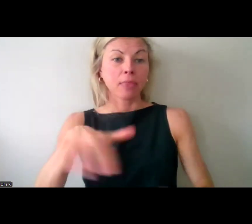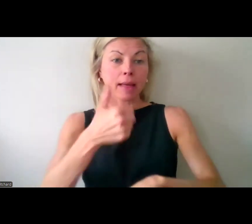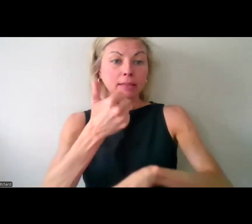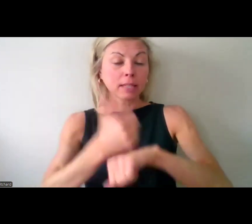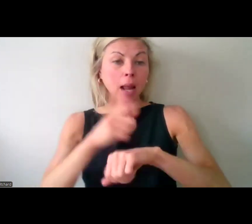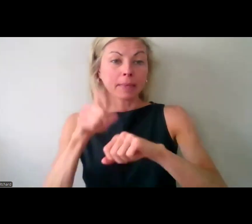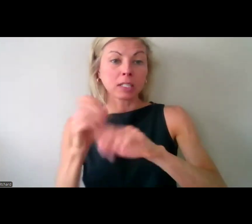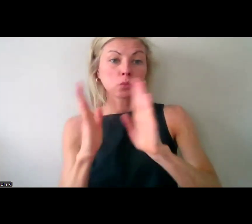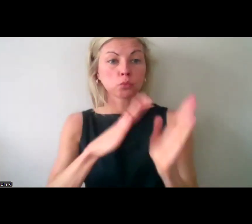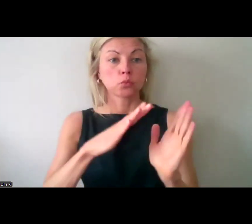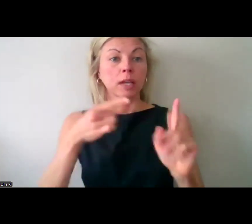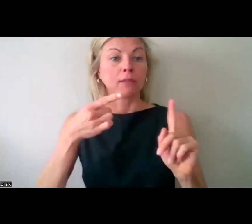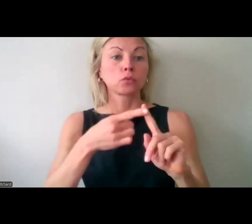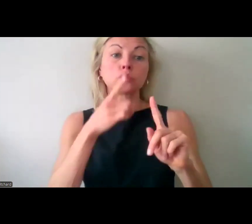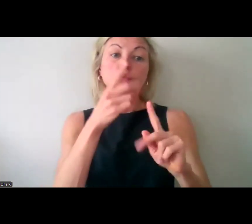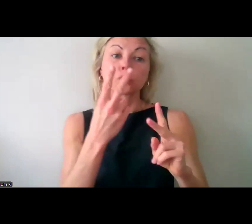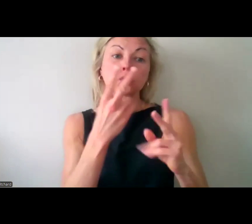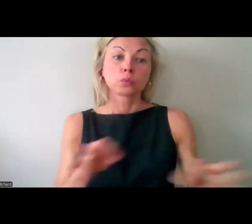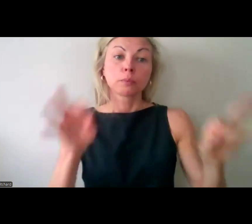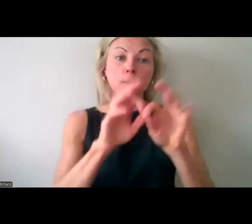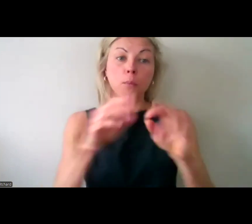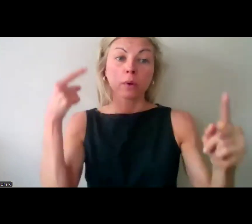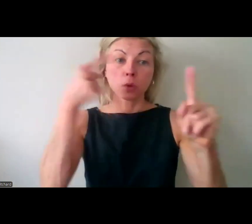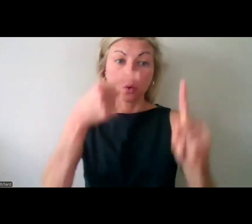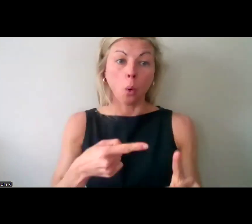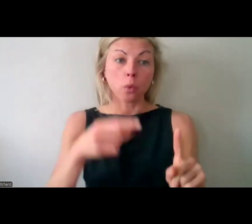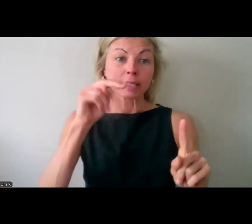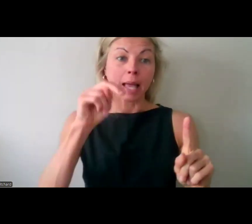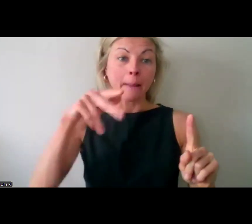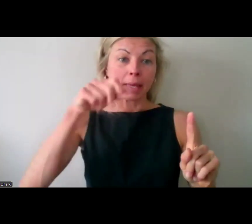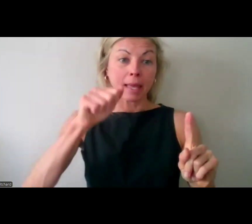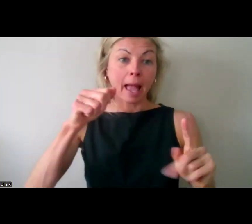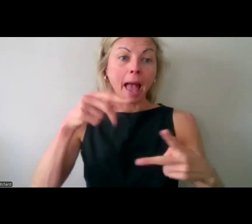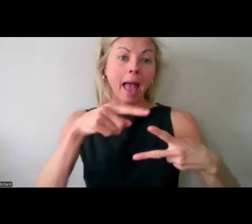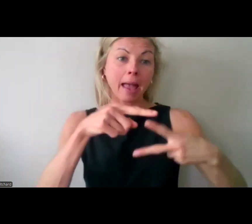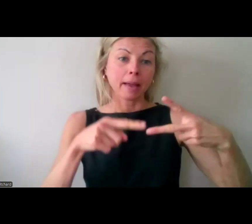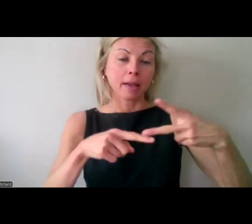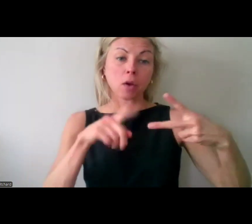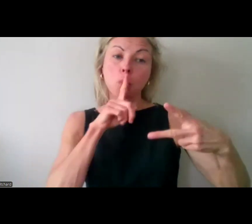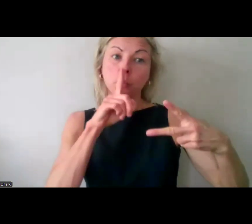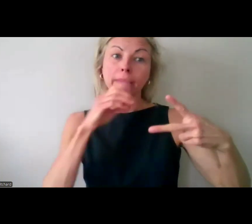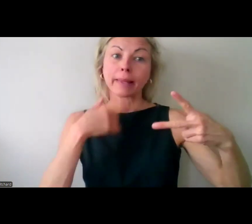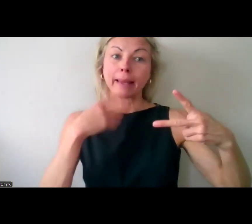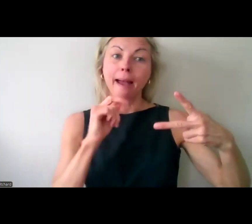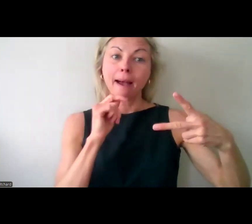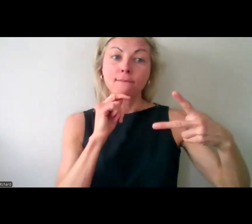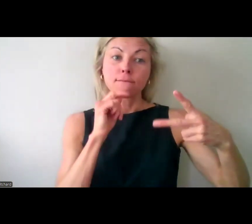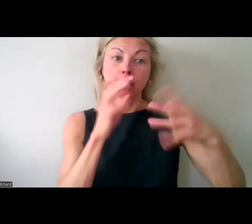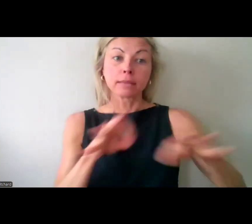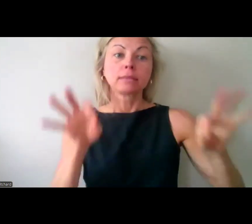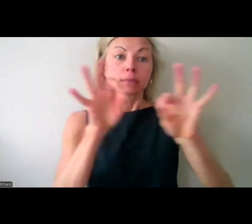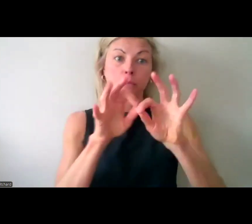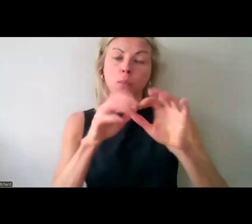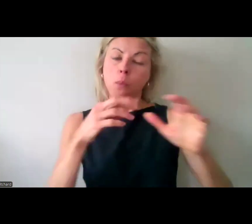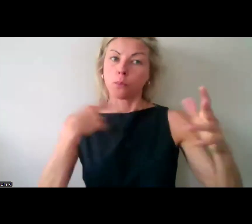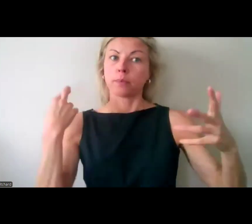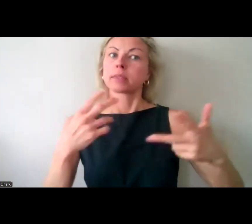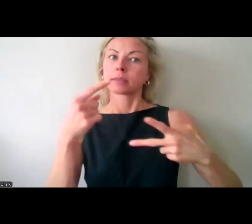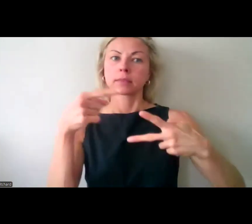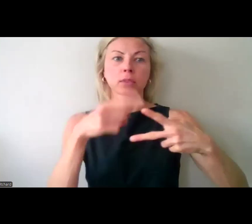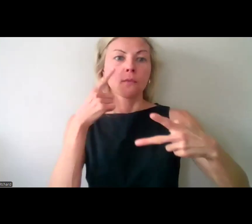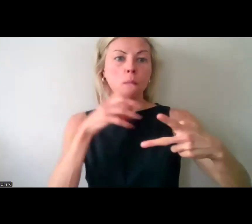2 critical goals of the MPA, which is that really pose significant risk to equitable aging. And one is building that home